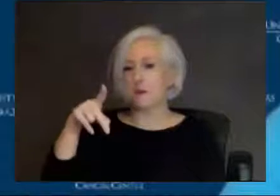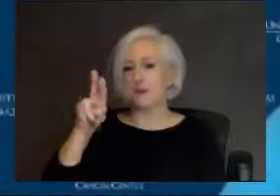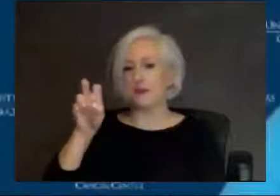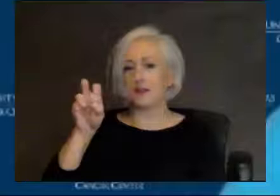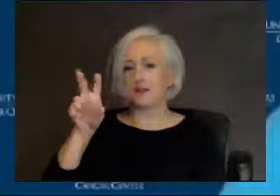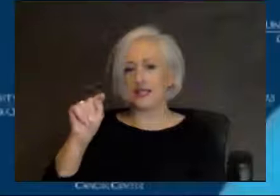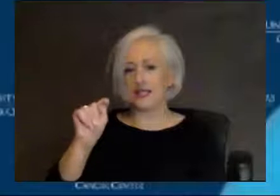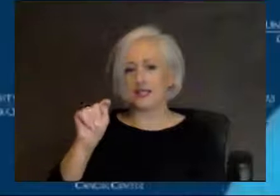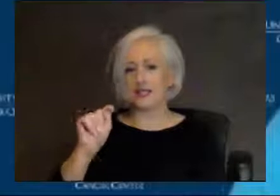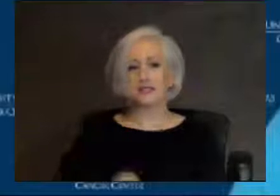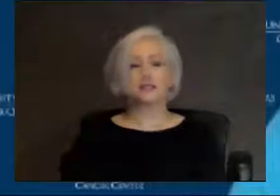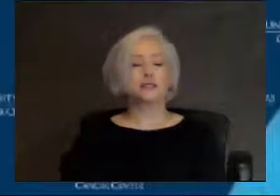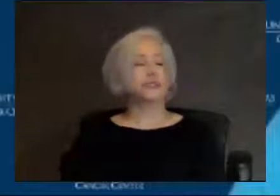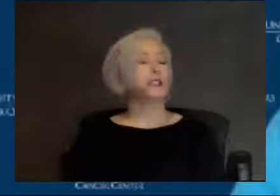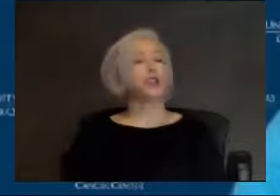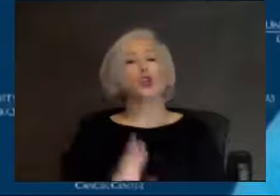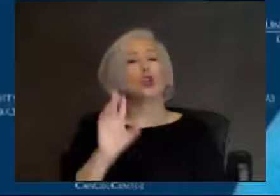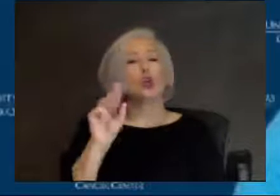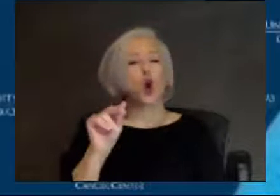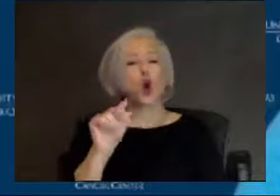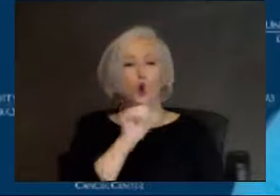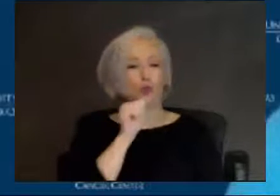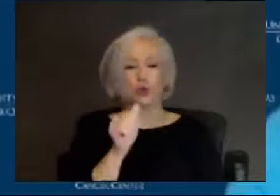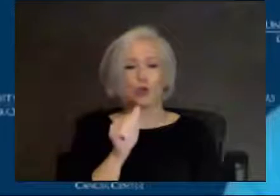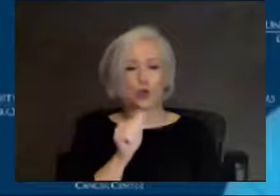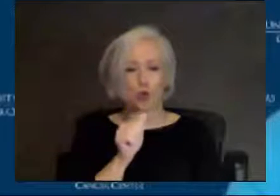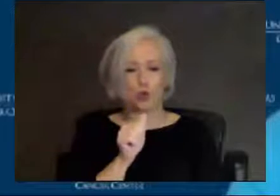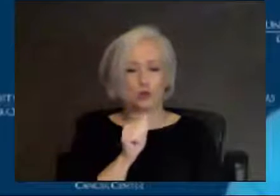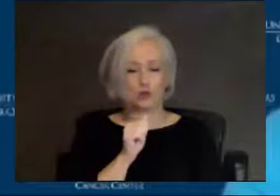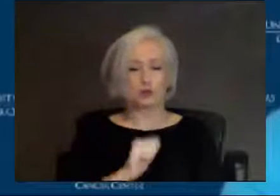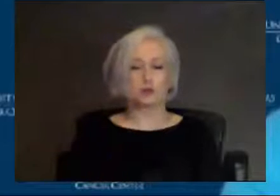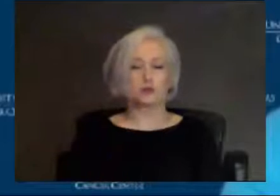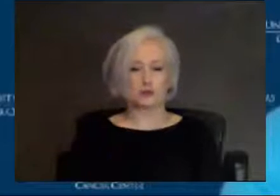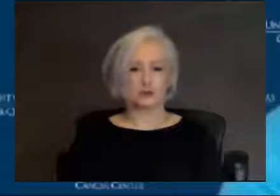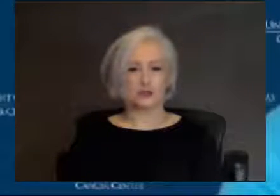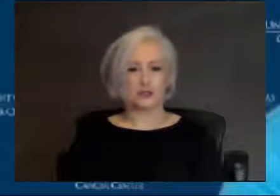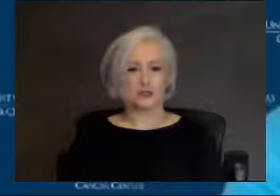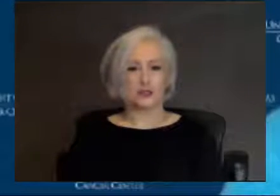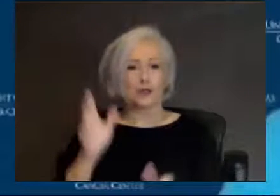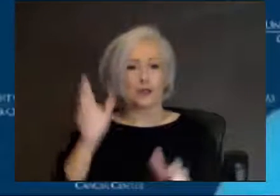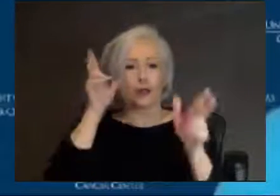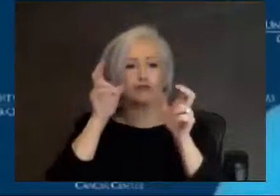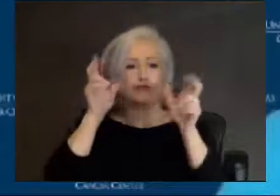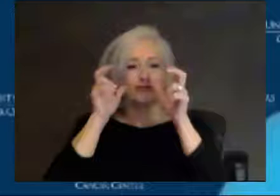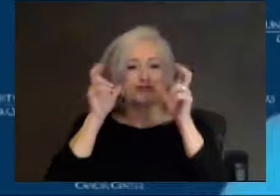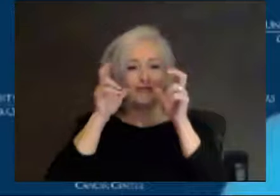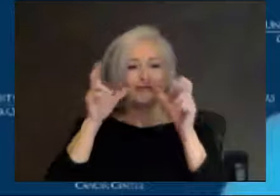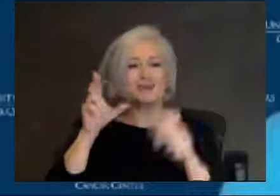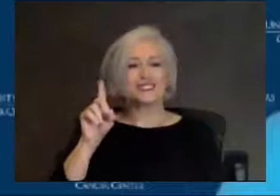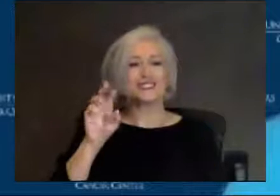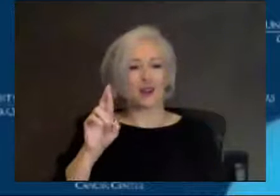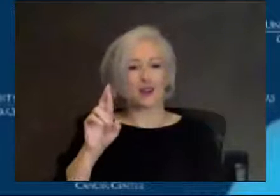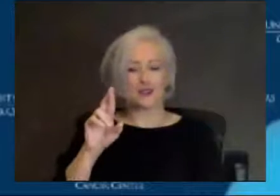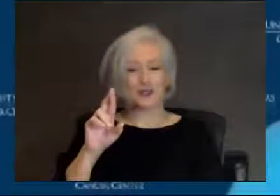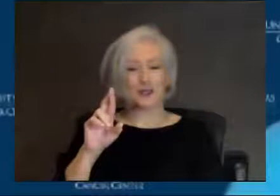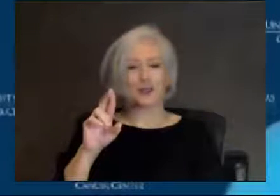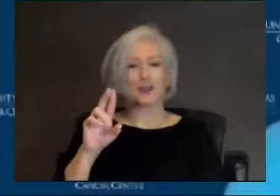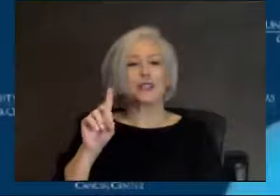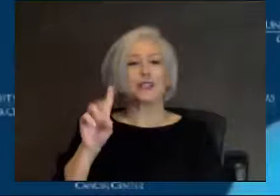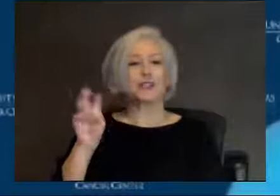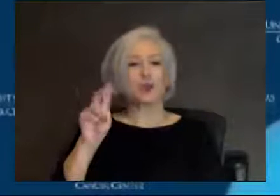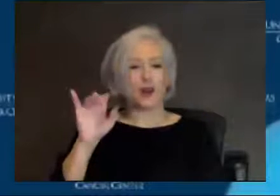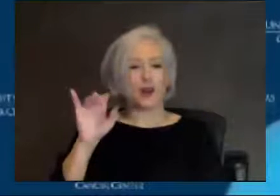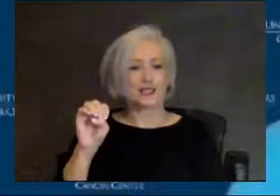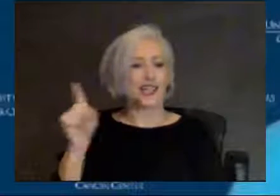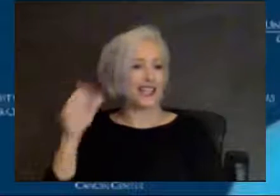Well, no, we don't. And you in listening to Prasad, you notice he knows the science, he knows the